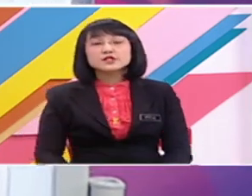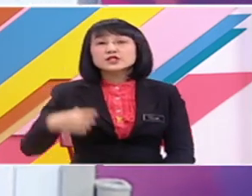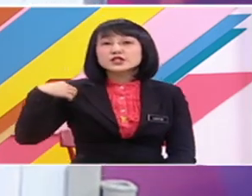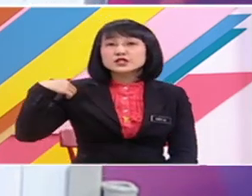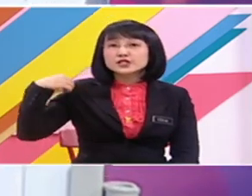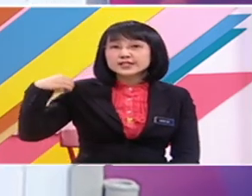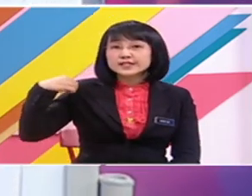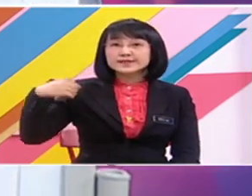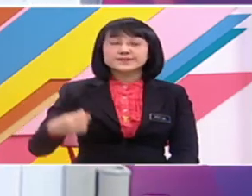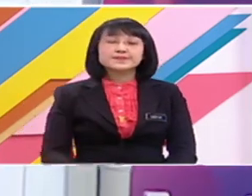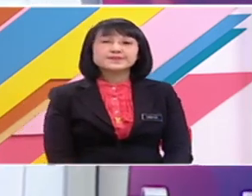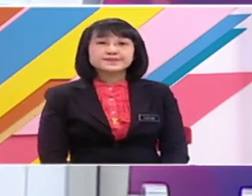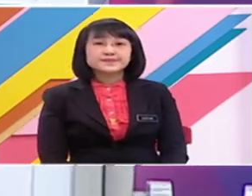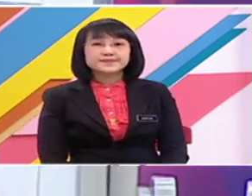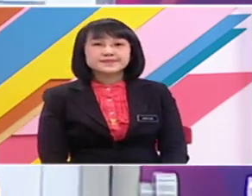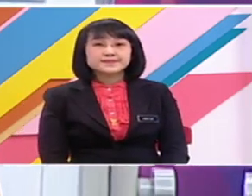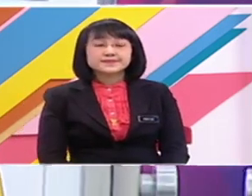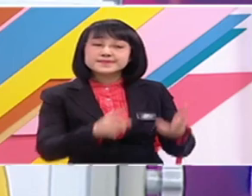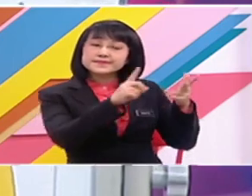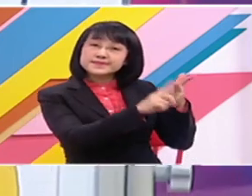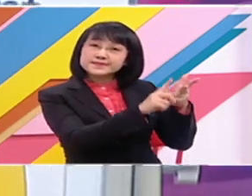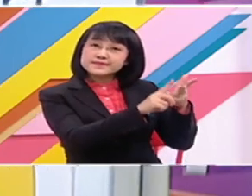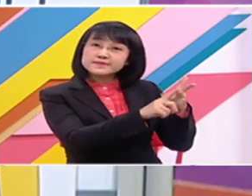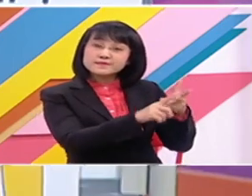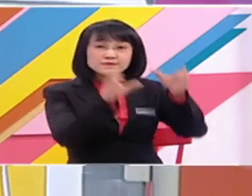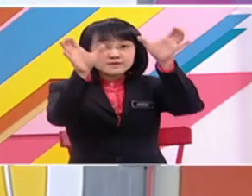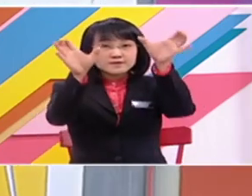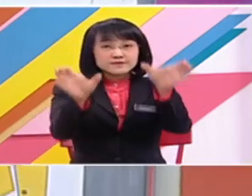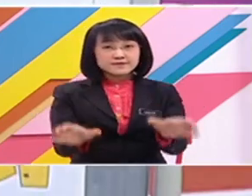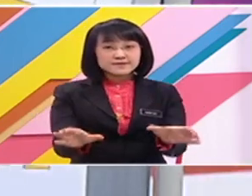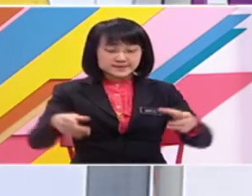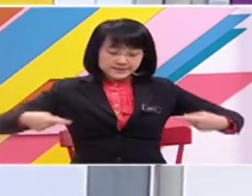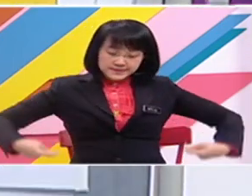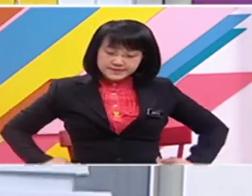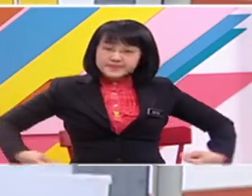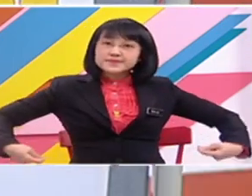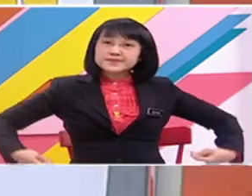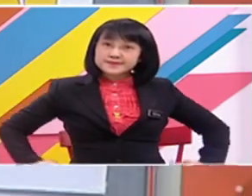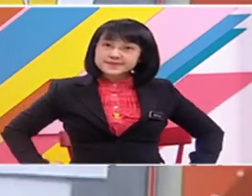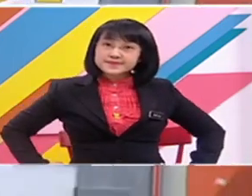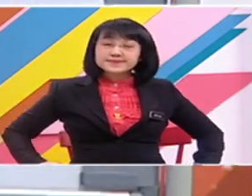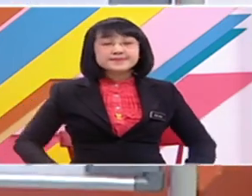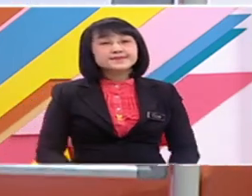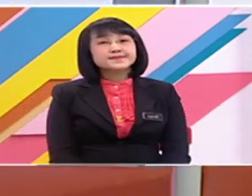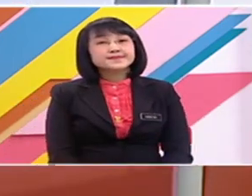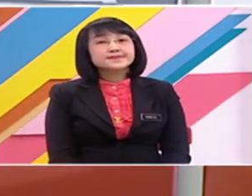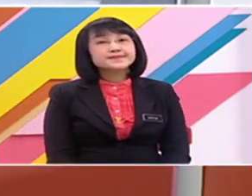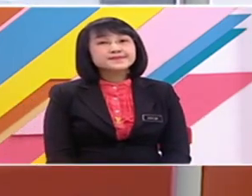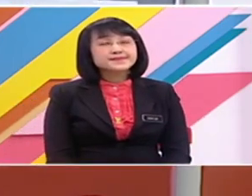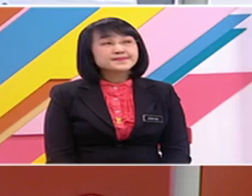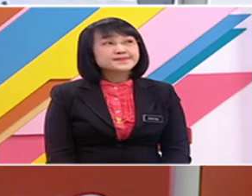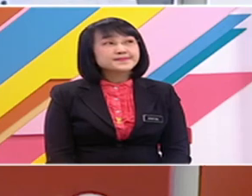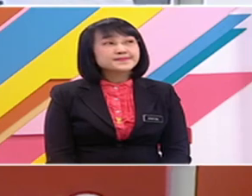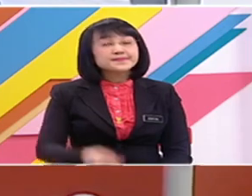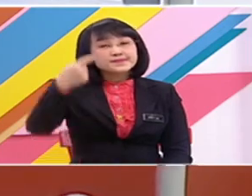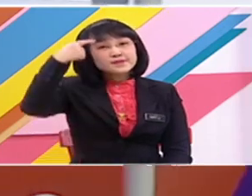shirt. Okay, the third one is trousers. Alright, trousers. Okay, and then